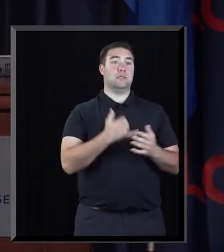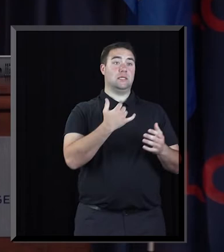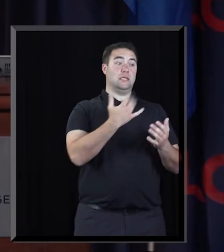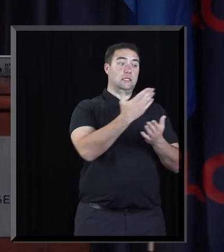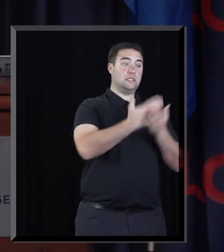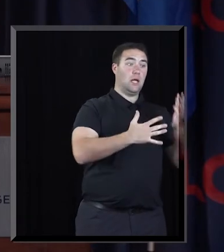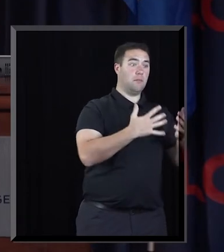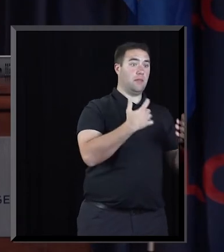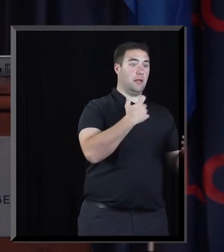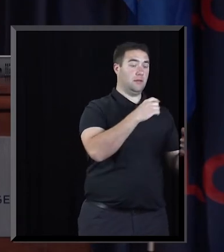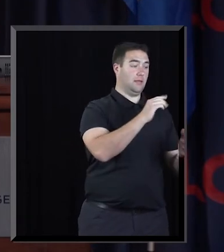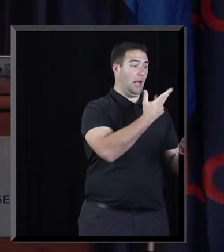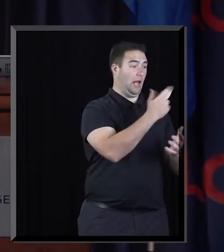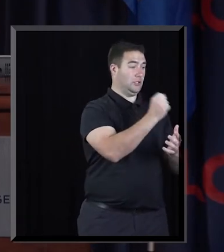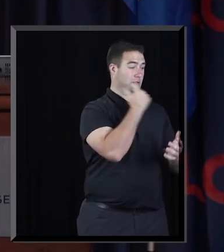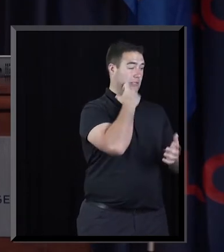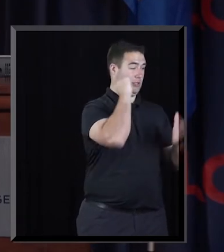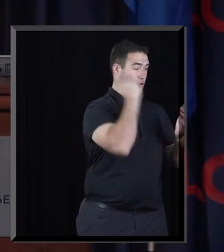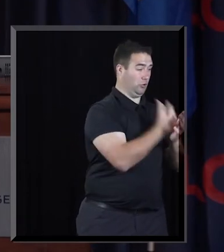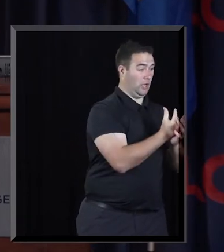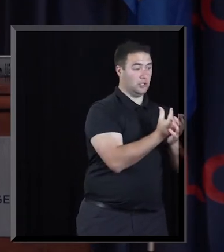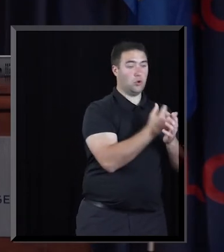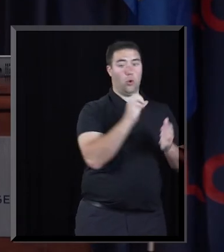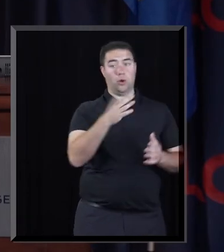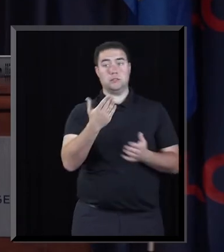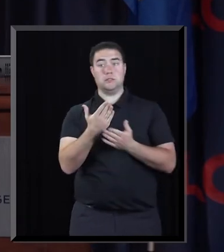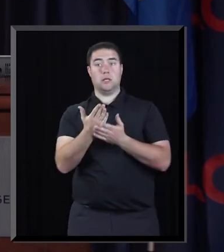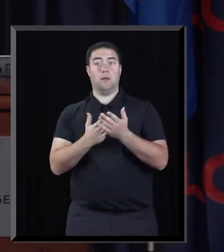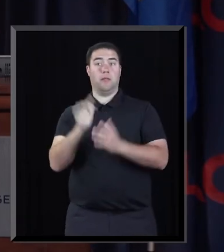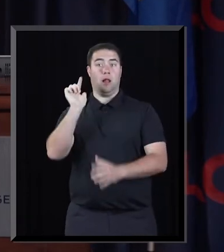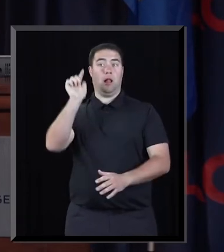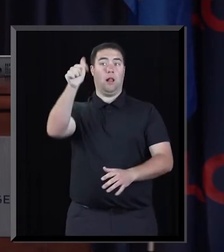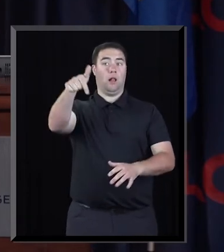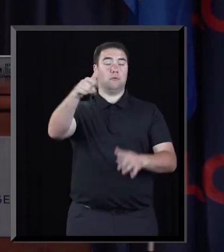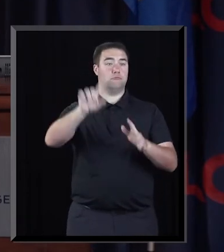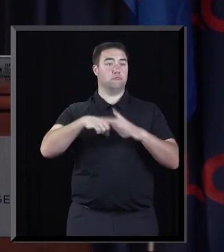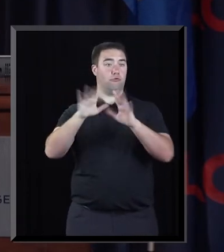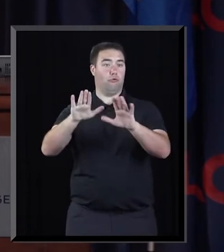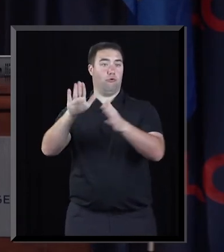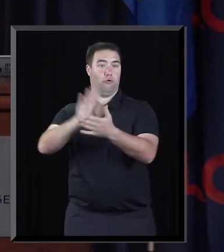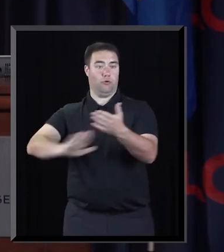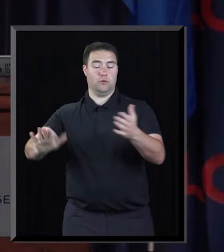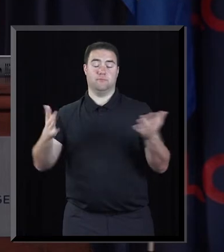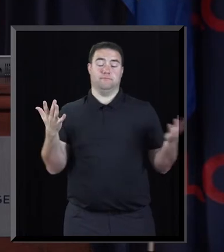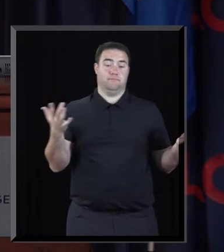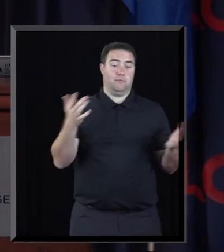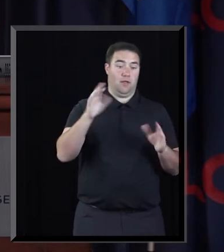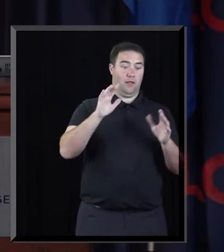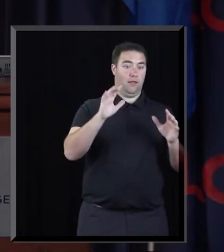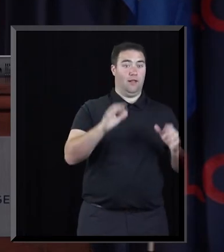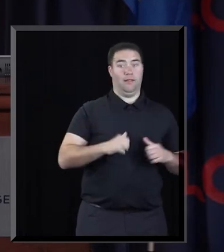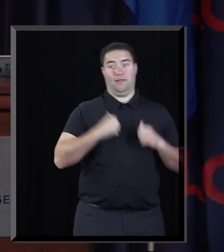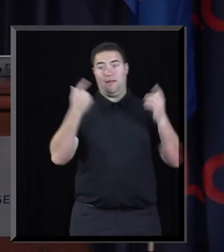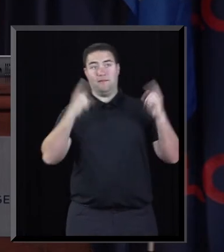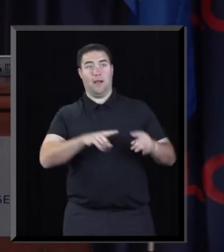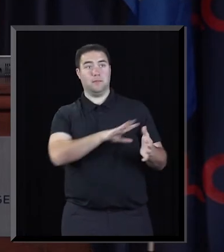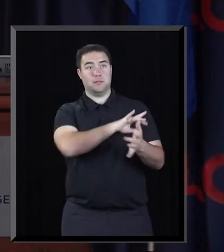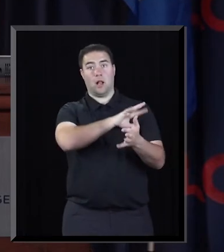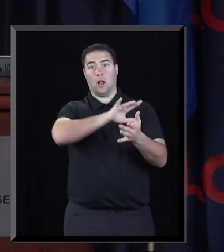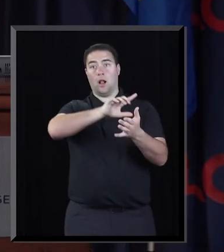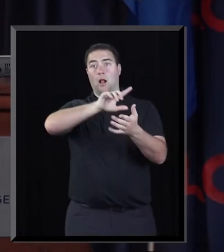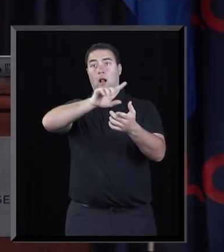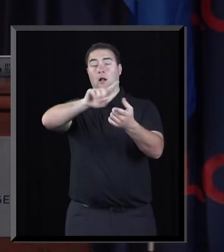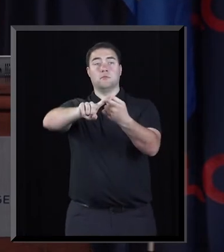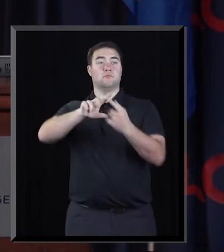school. But everyone has taken their own path to get here today. So life happens, and before you know it, you're in your mid to late